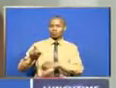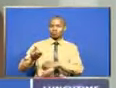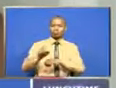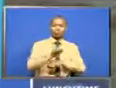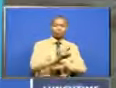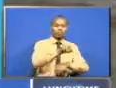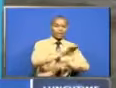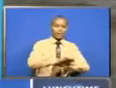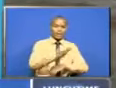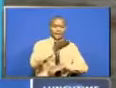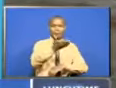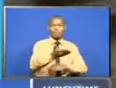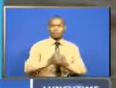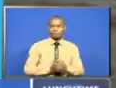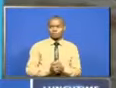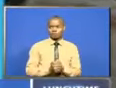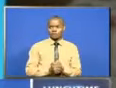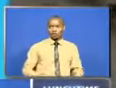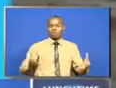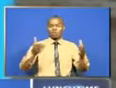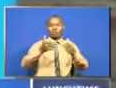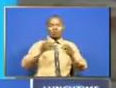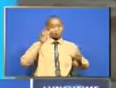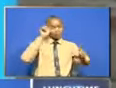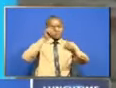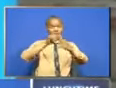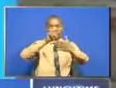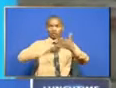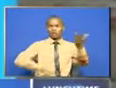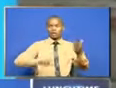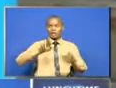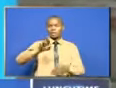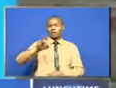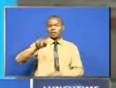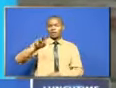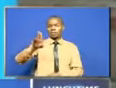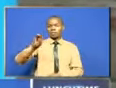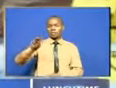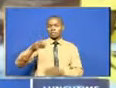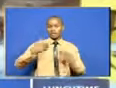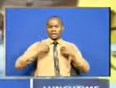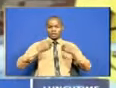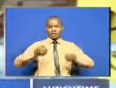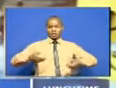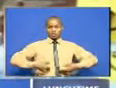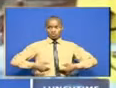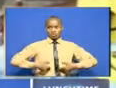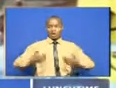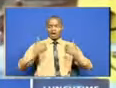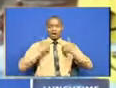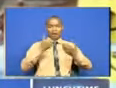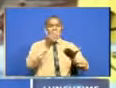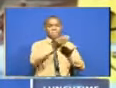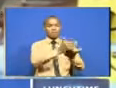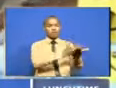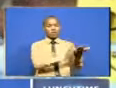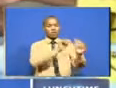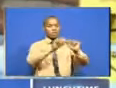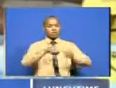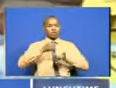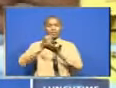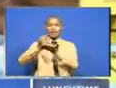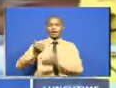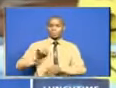this point. A group dubbed Reproductive Health Youth Champions has initiated a support program to see girls